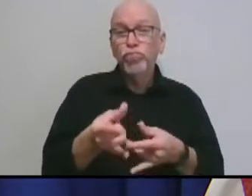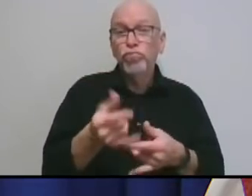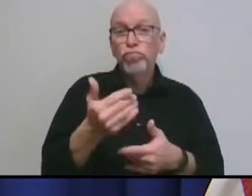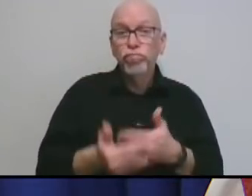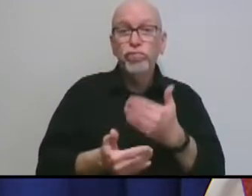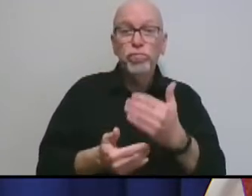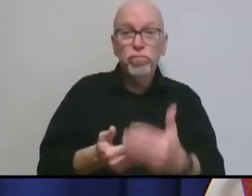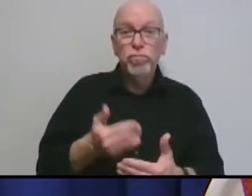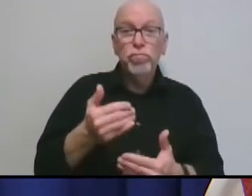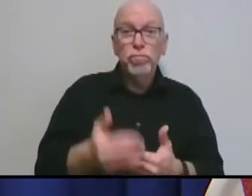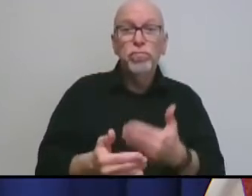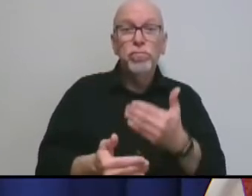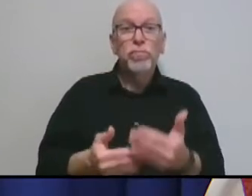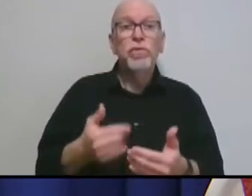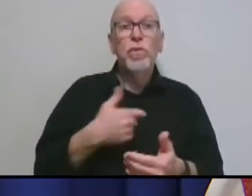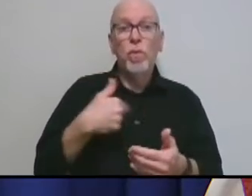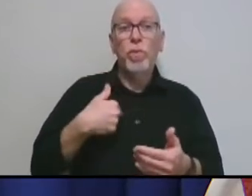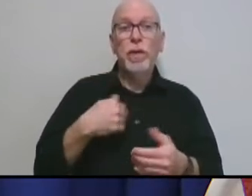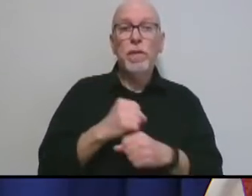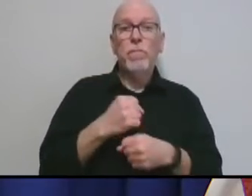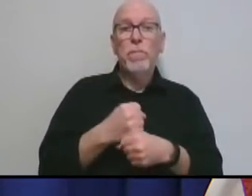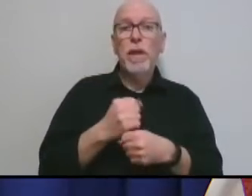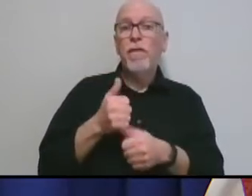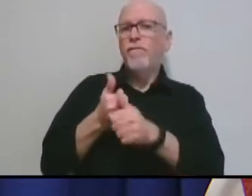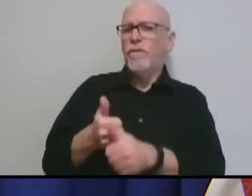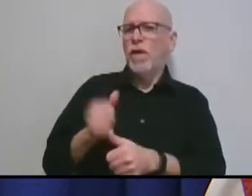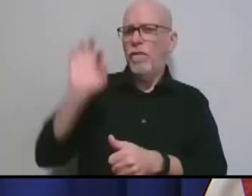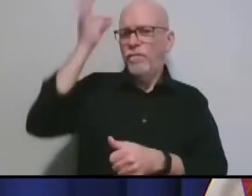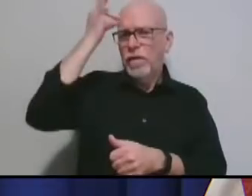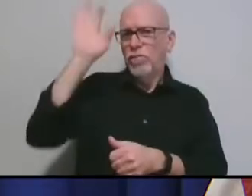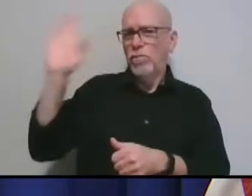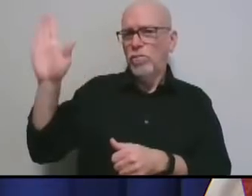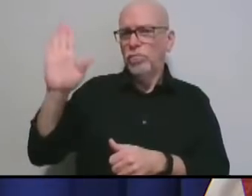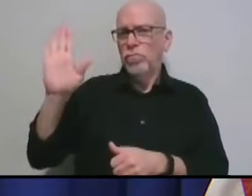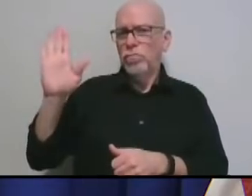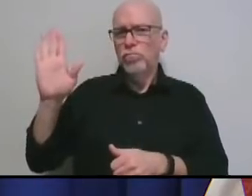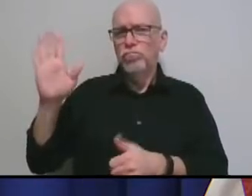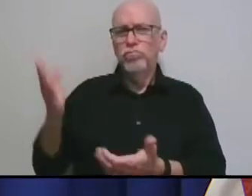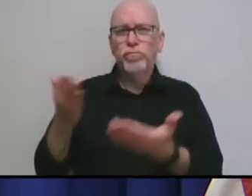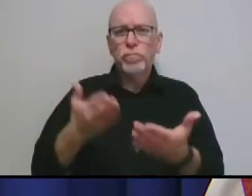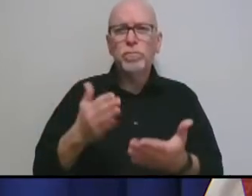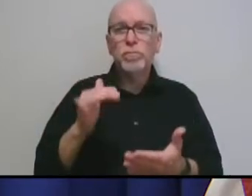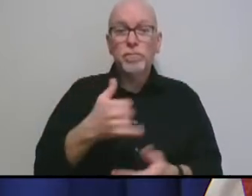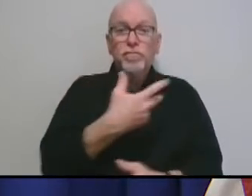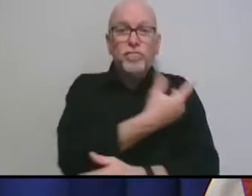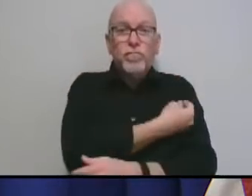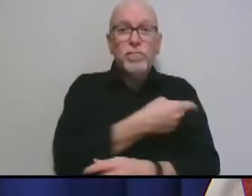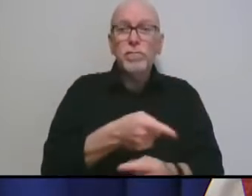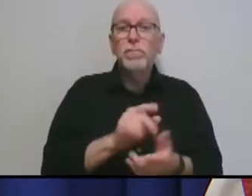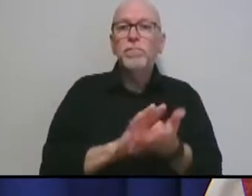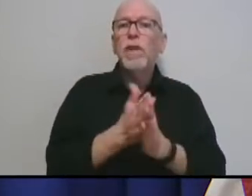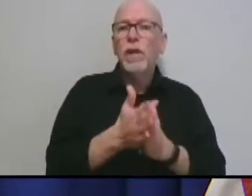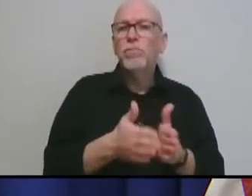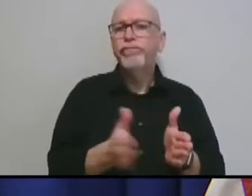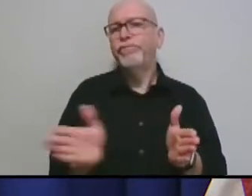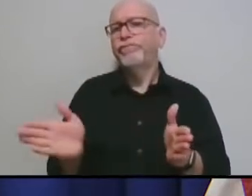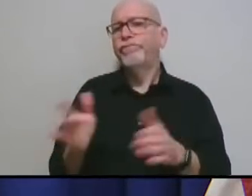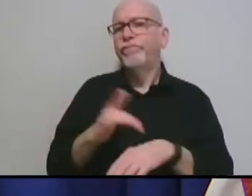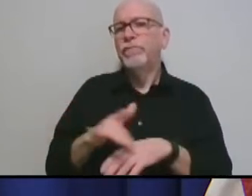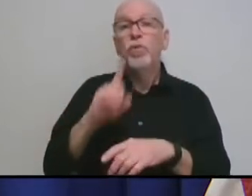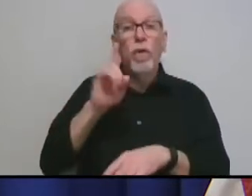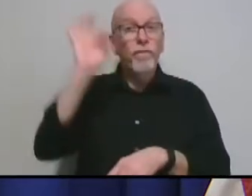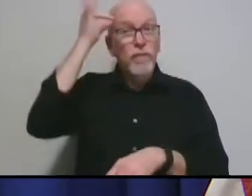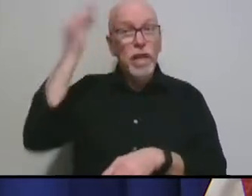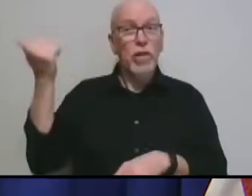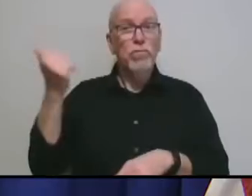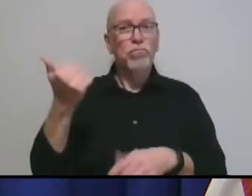We made, per our federal partners, that vaccination available, or they made it available